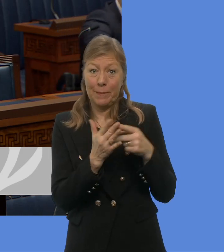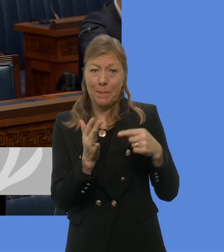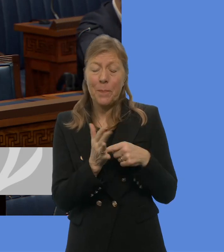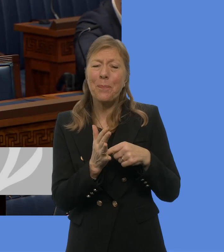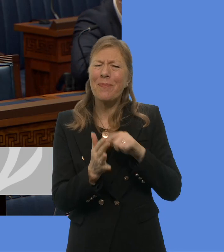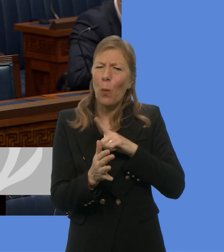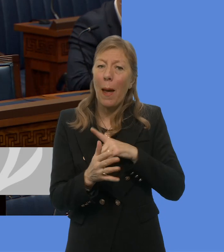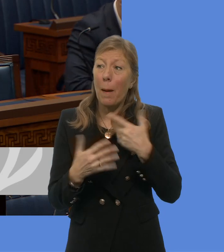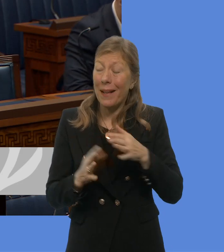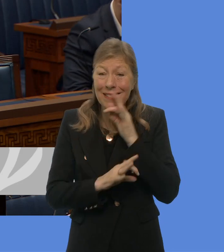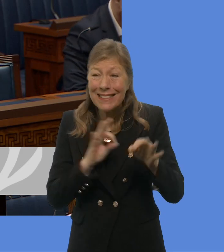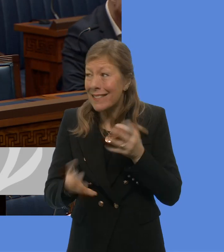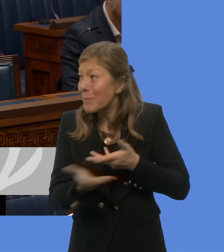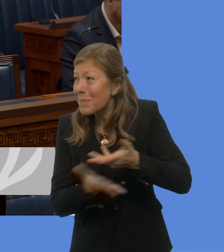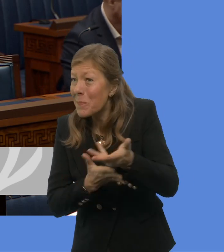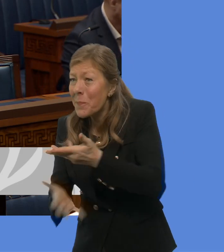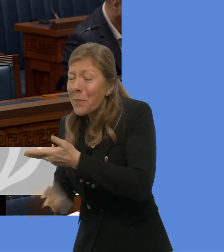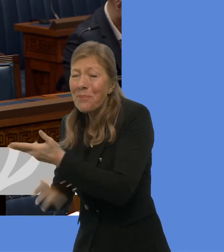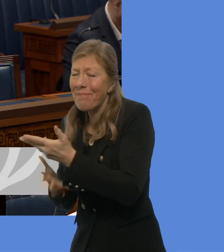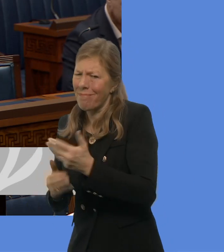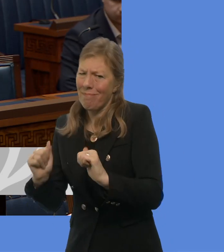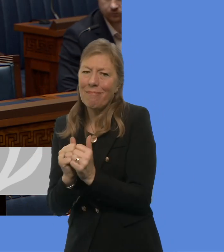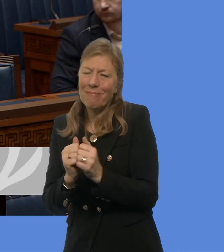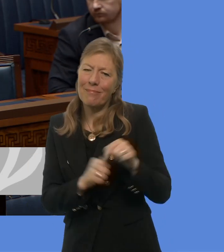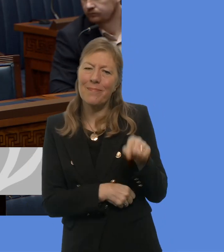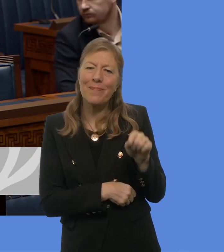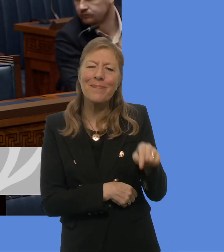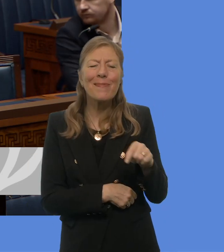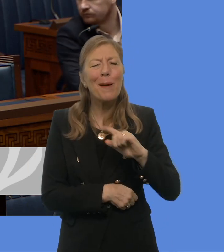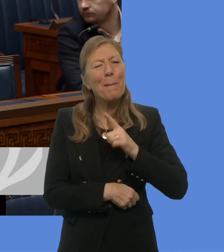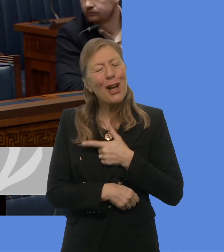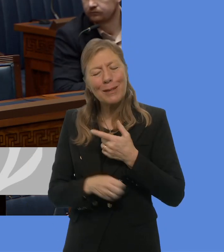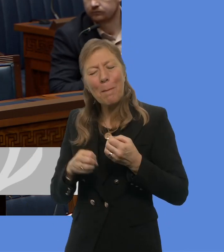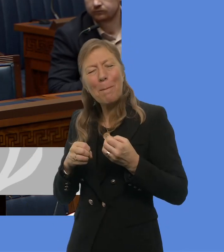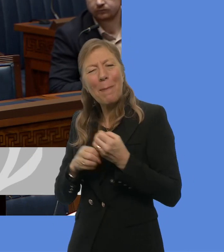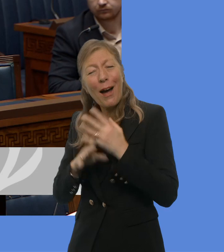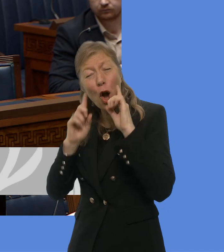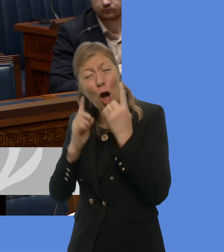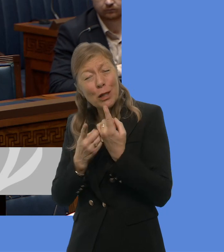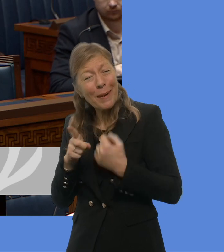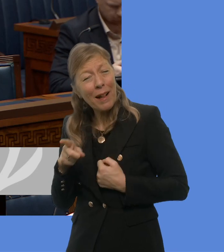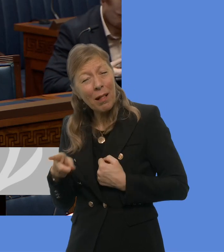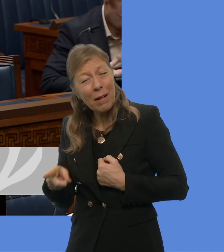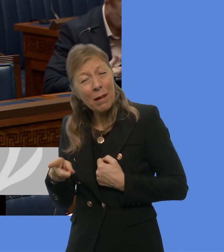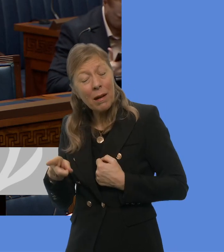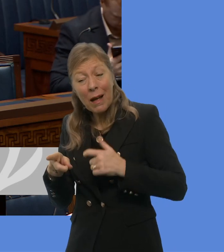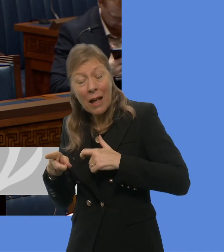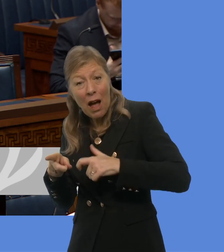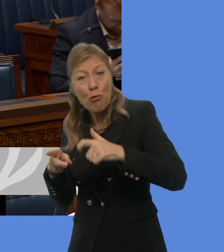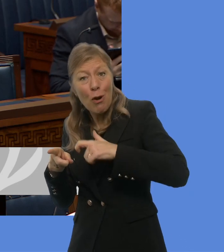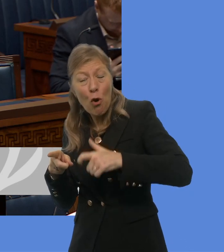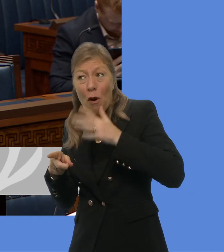the standalone minor injuries services at Bangor Hospital were not sustainable, and I believe since then there has been a